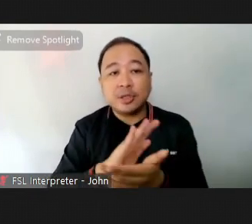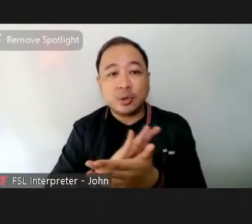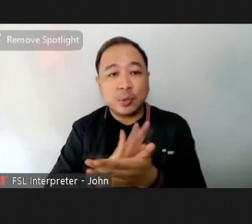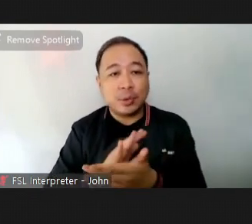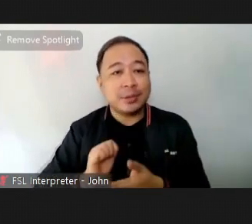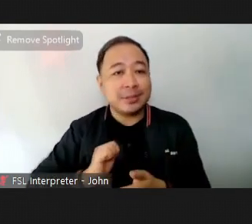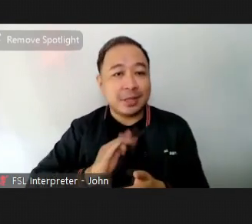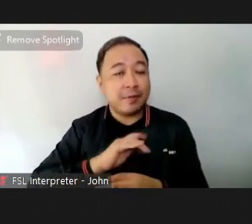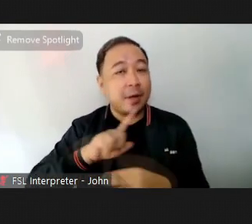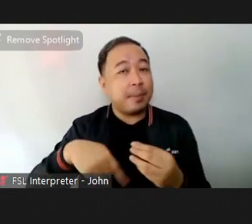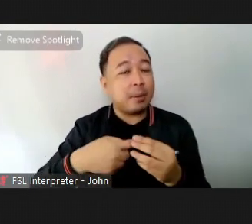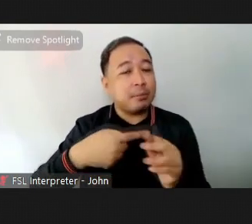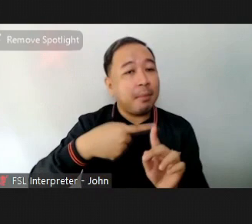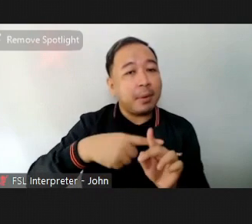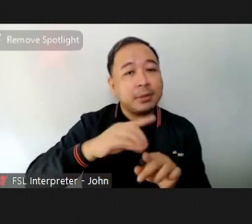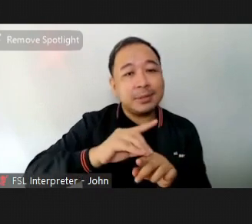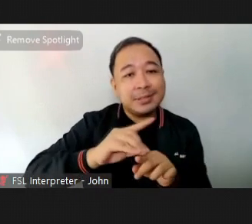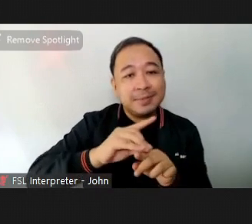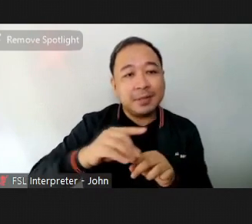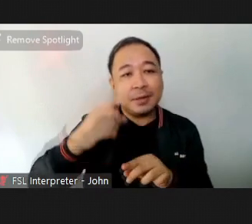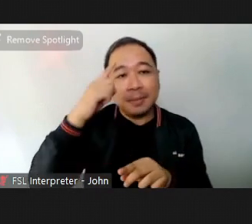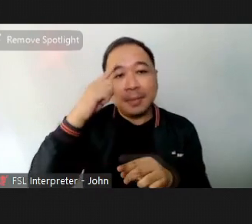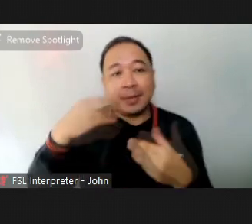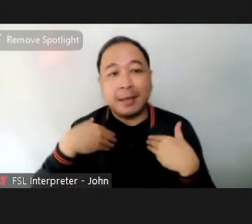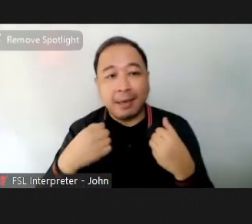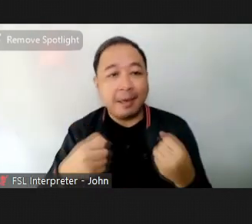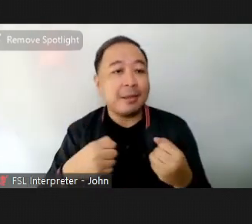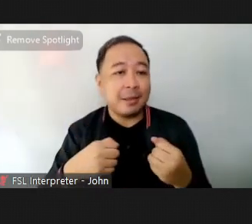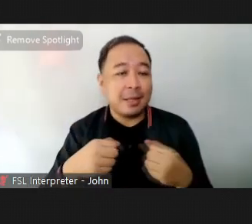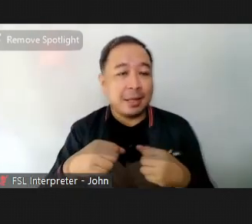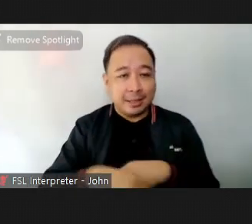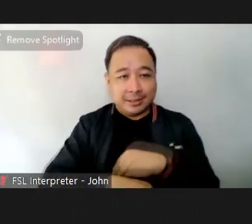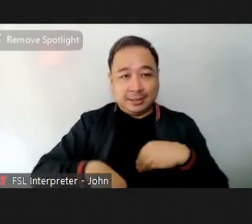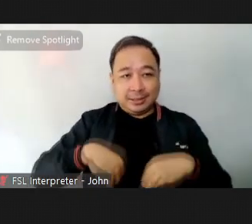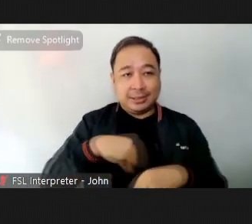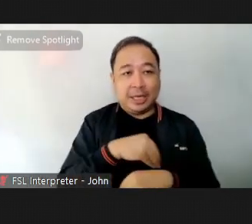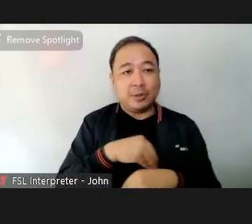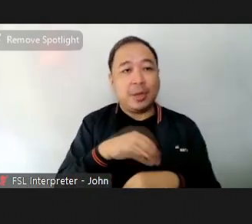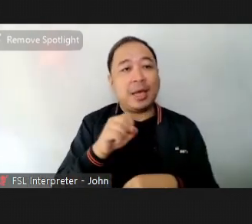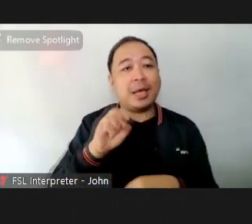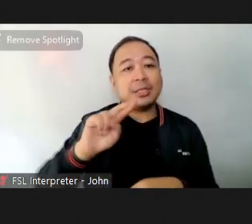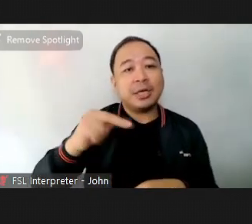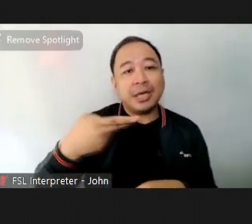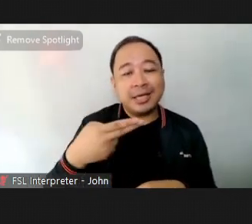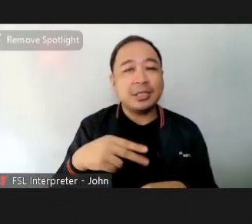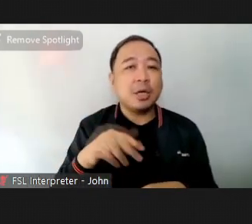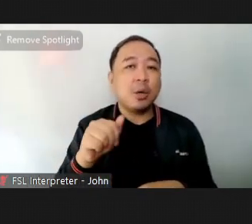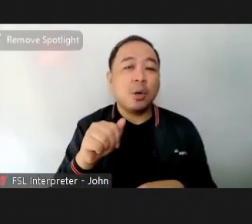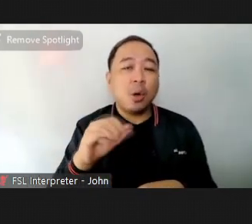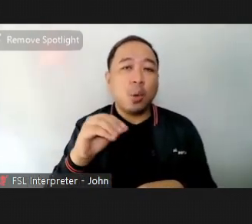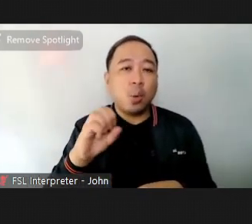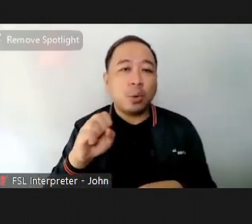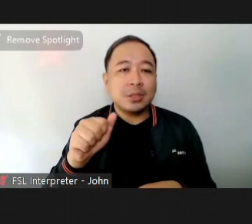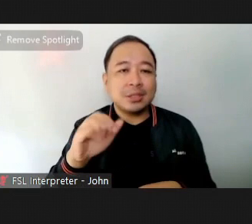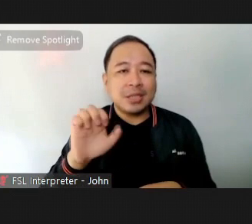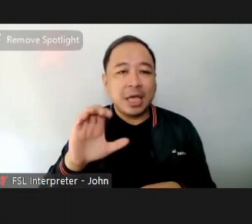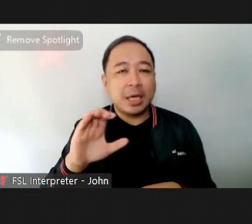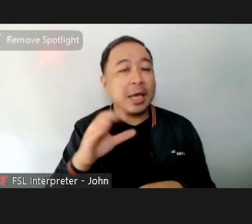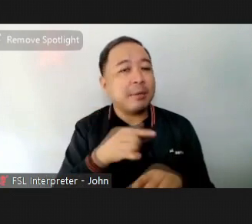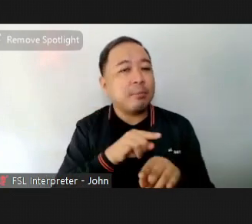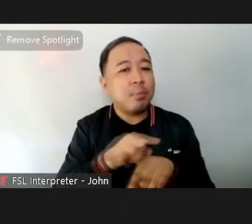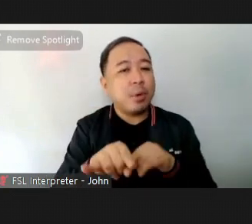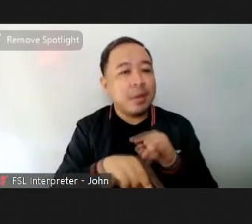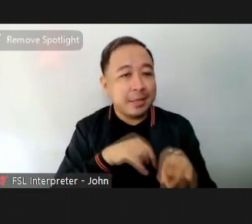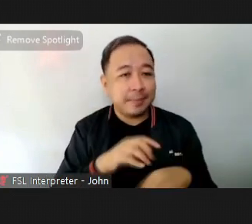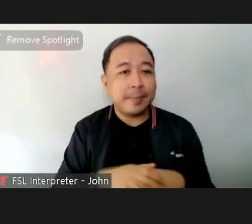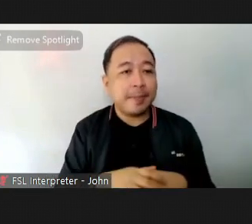sexual reproductive health, OSAEC, and bullying. Third, parenting seminars and/or sessions for caregivers,